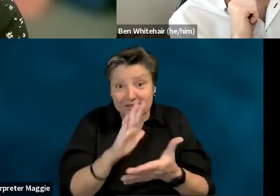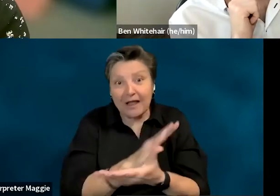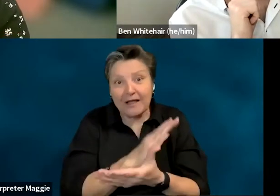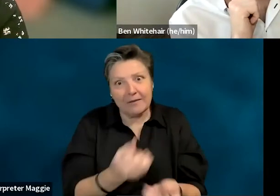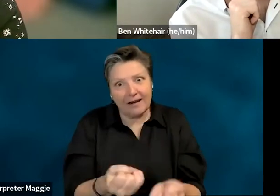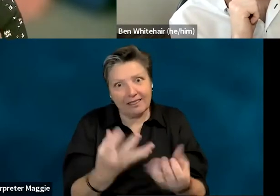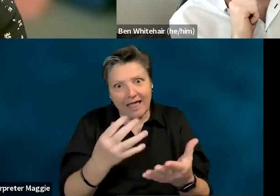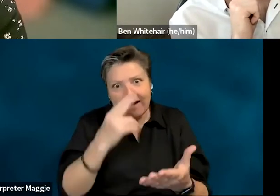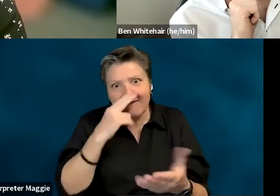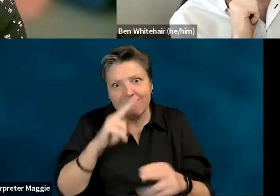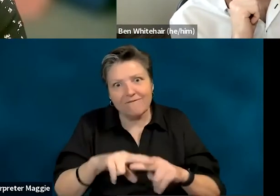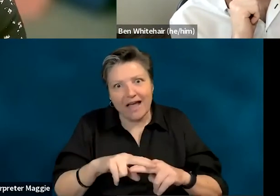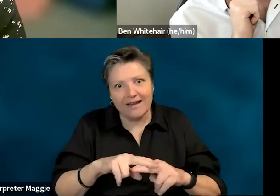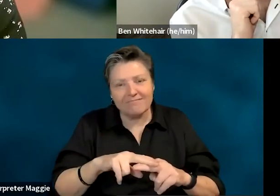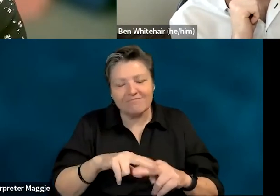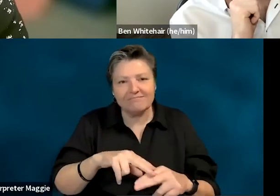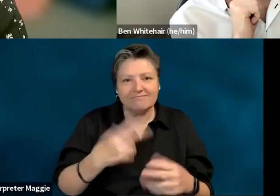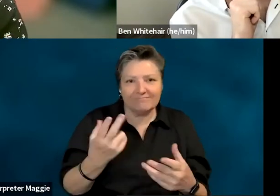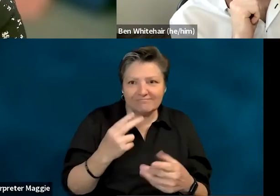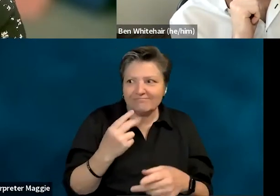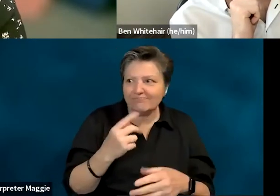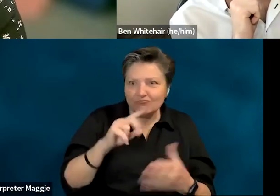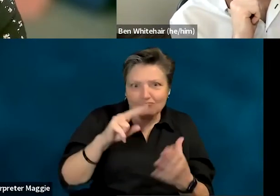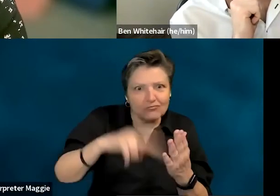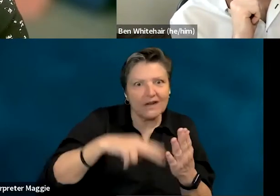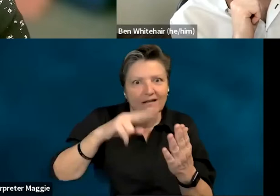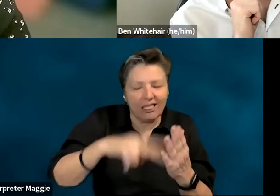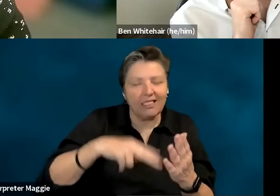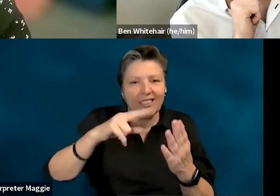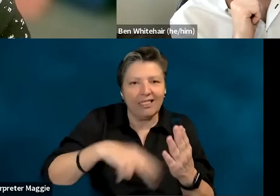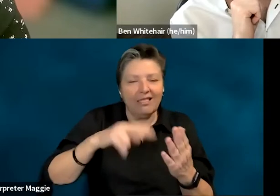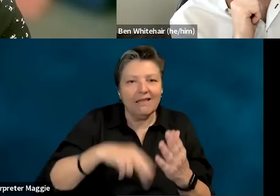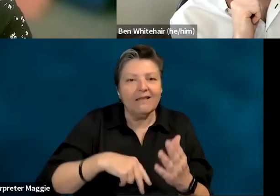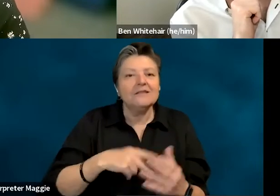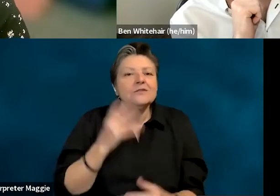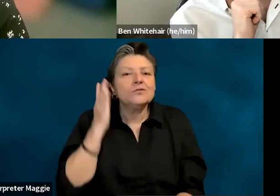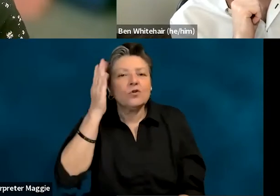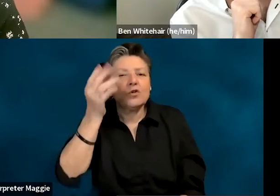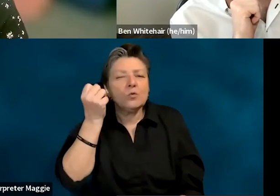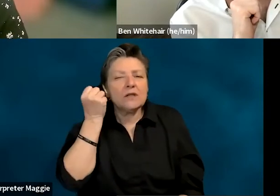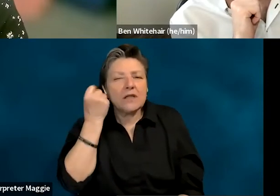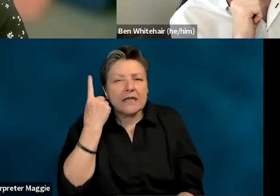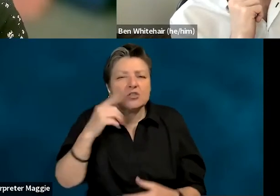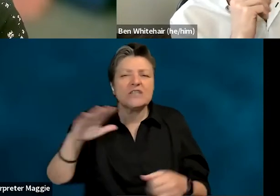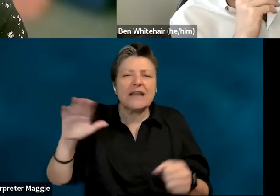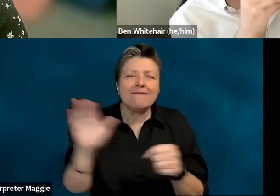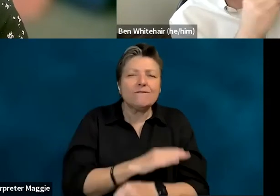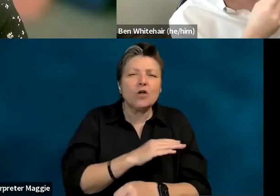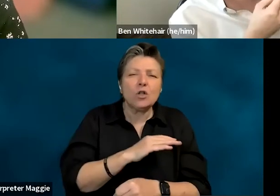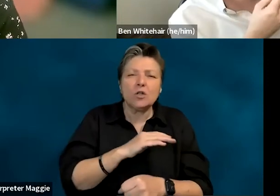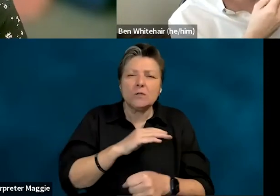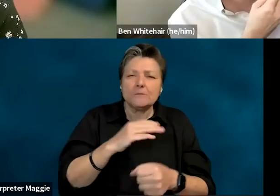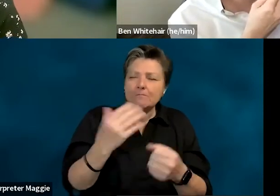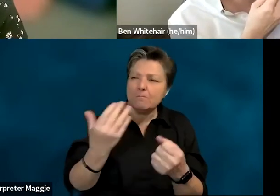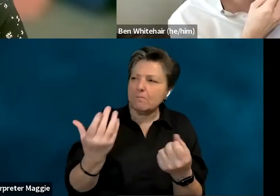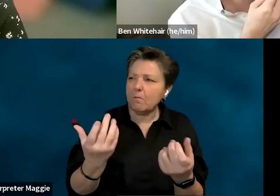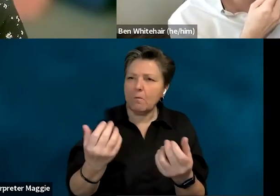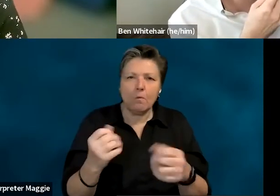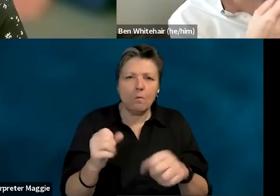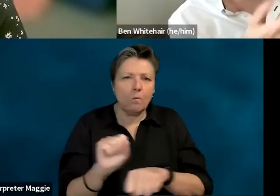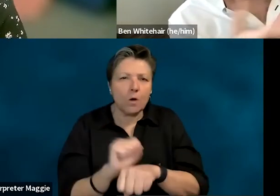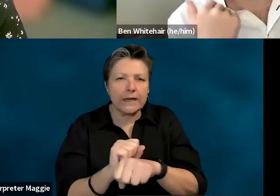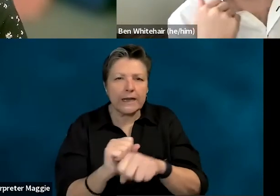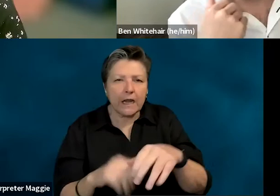reading to make sure that you see the full scope of the terms that you're working under. Got it.